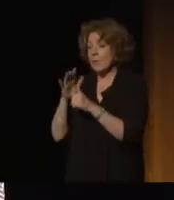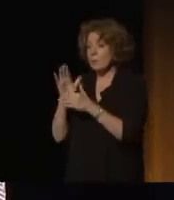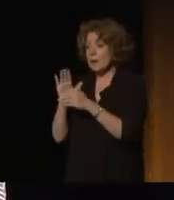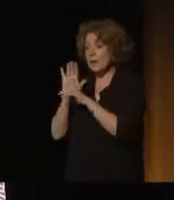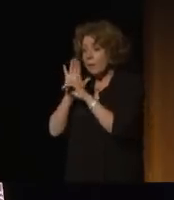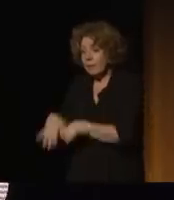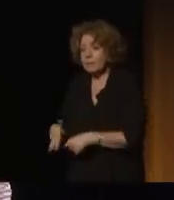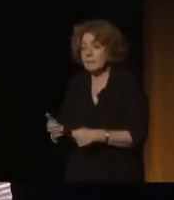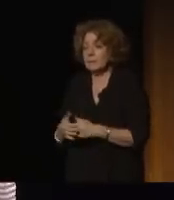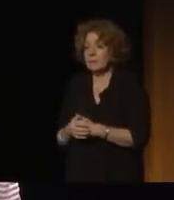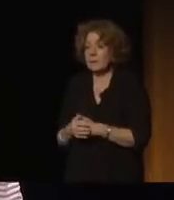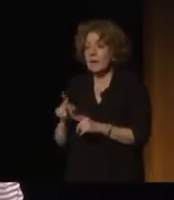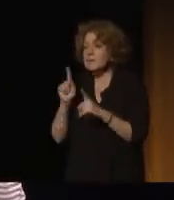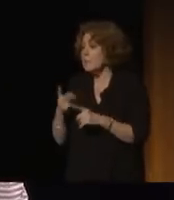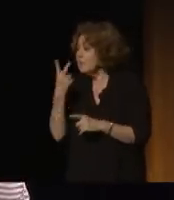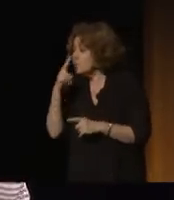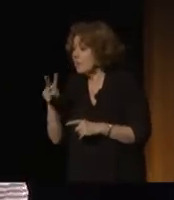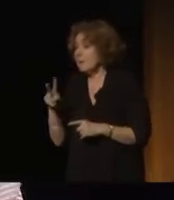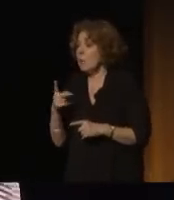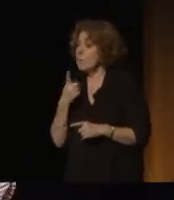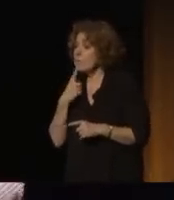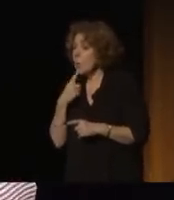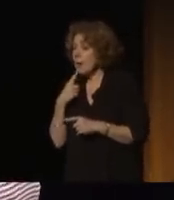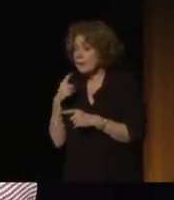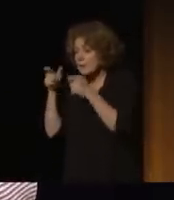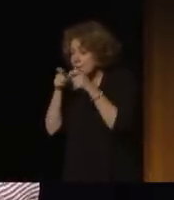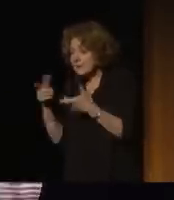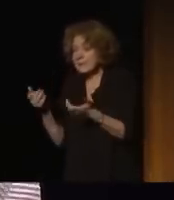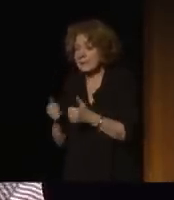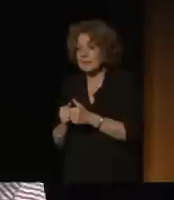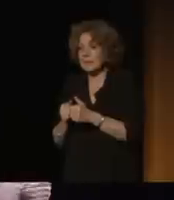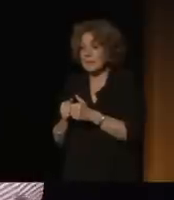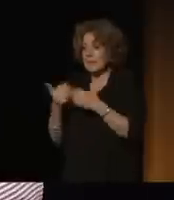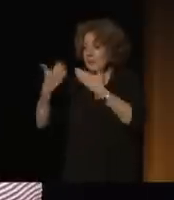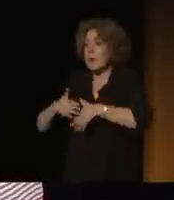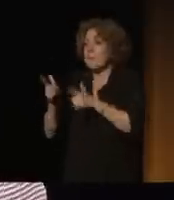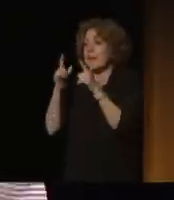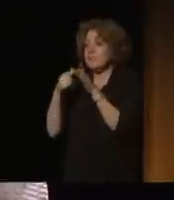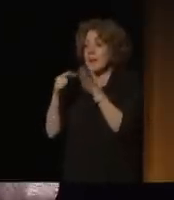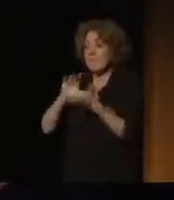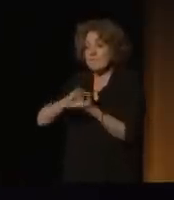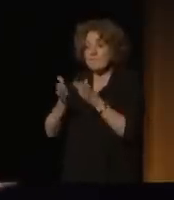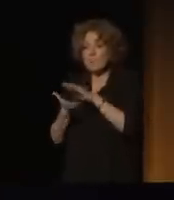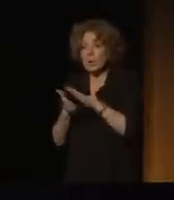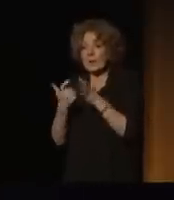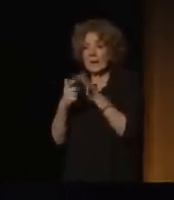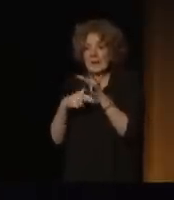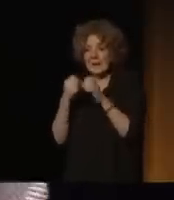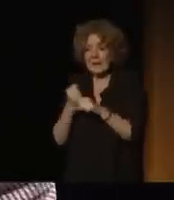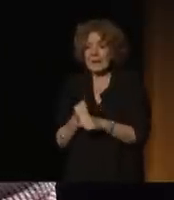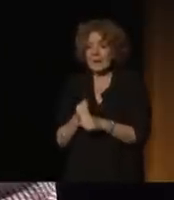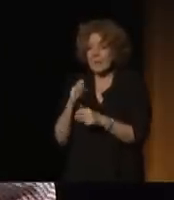know, are sometimes 20-year-old boys, you know, who are the night manager at their Burger King, you know. And these stories